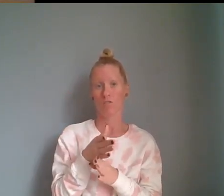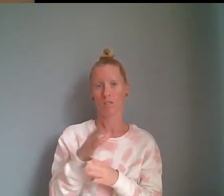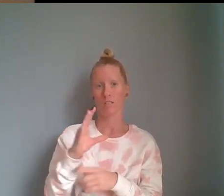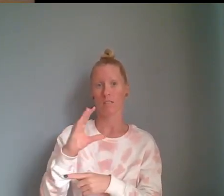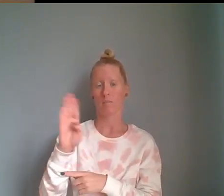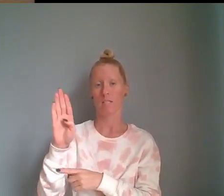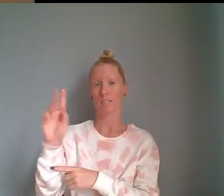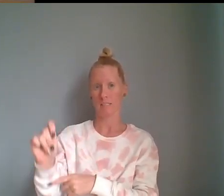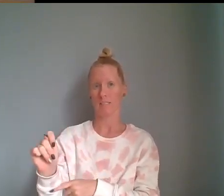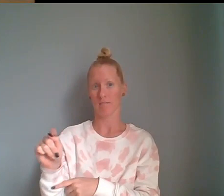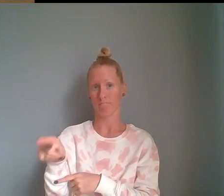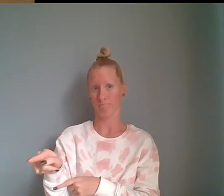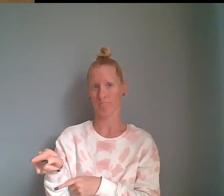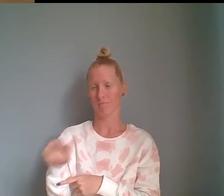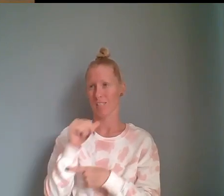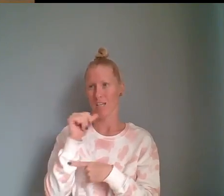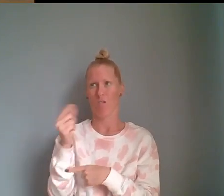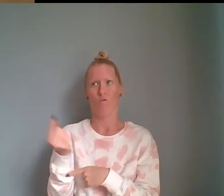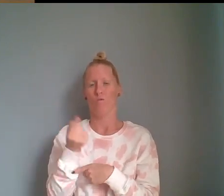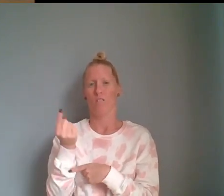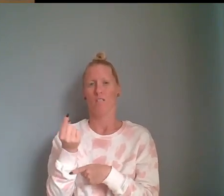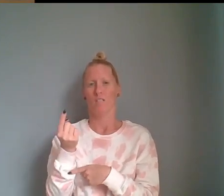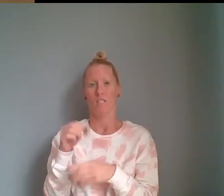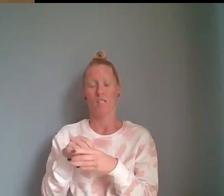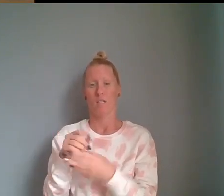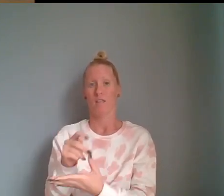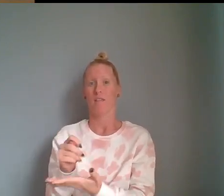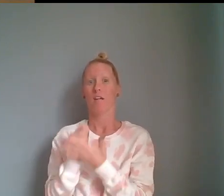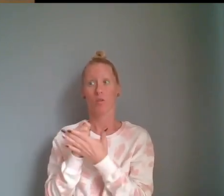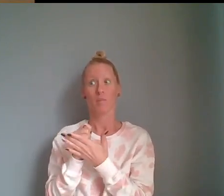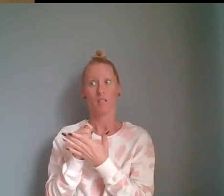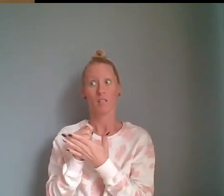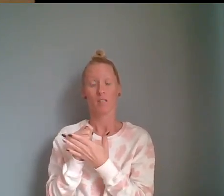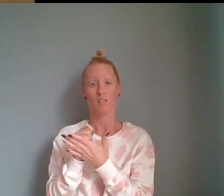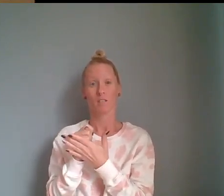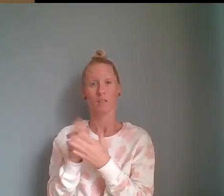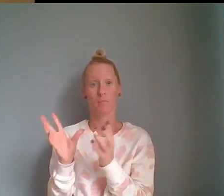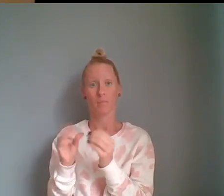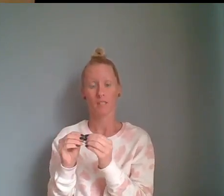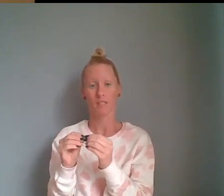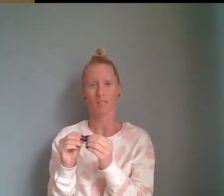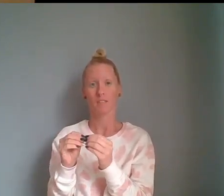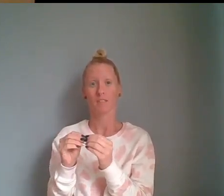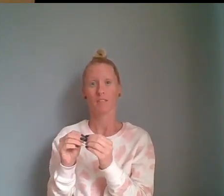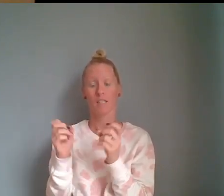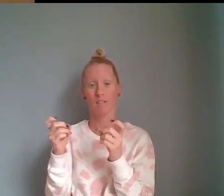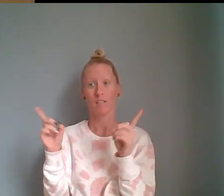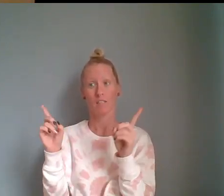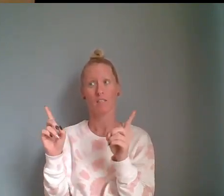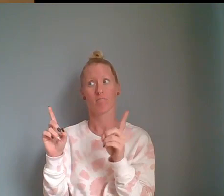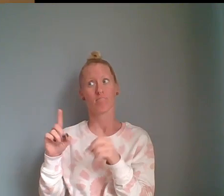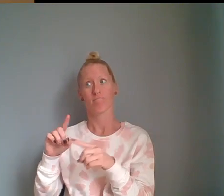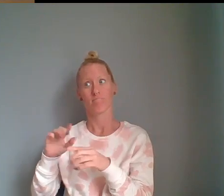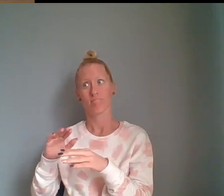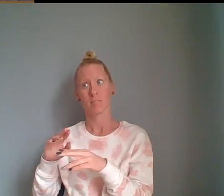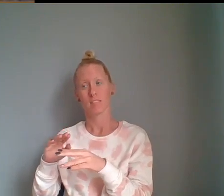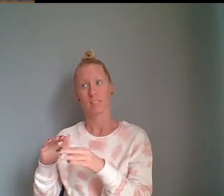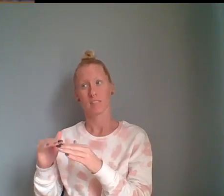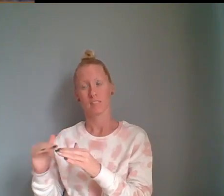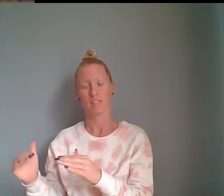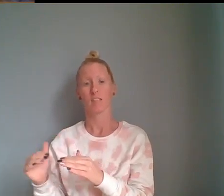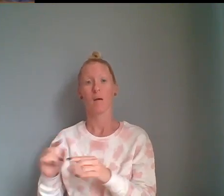CBT is it's not just what goes on in the therapy session that is effective. In fact, that's a minor part of it. But what the